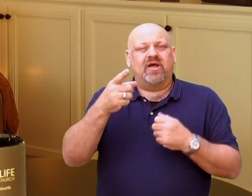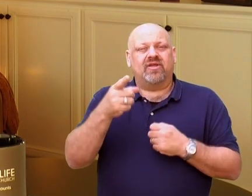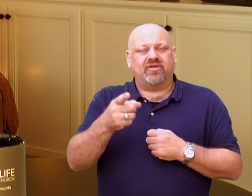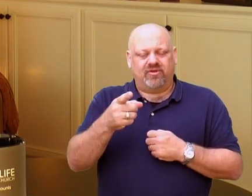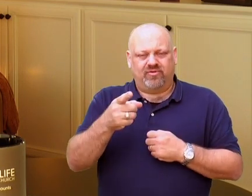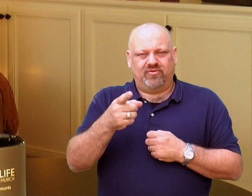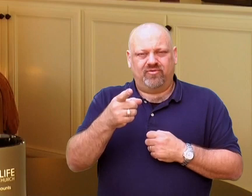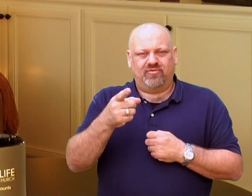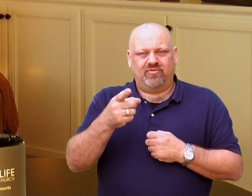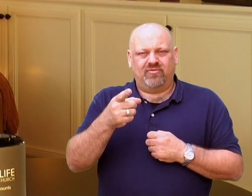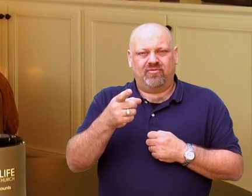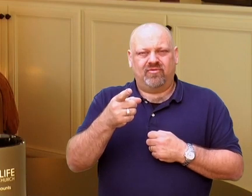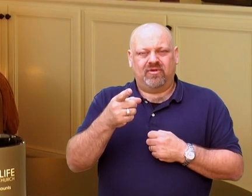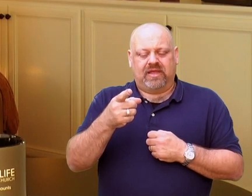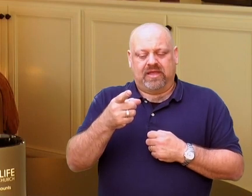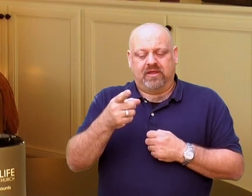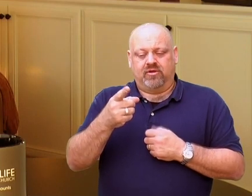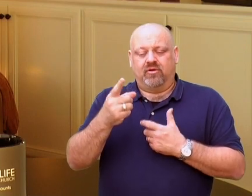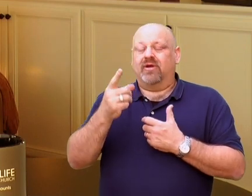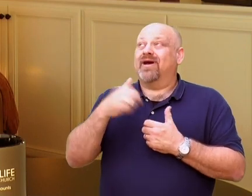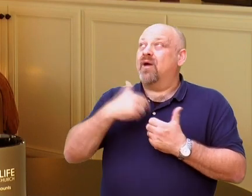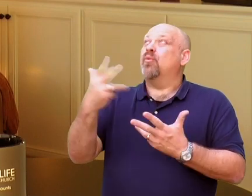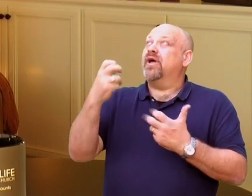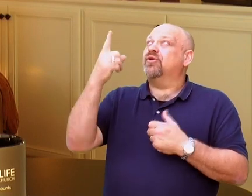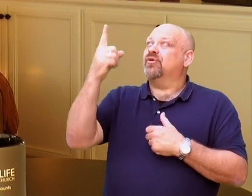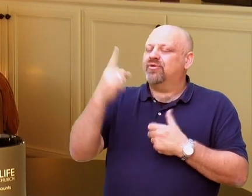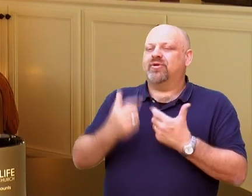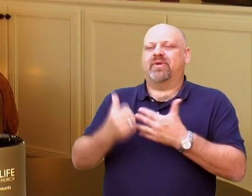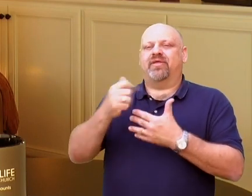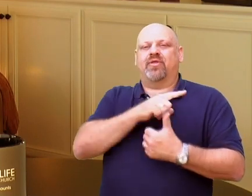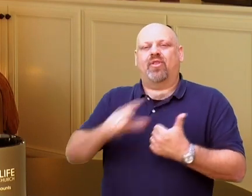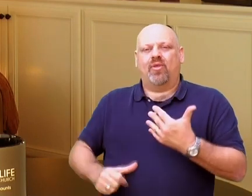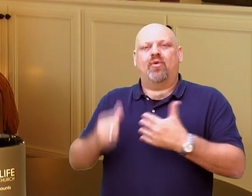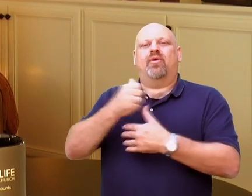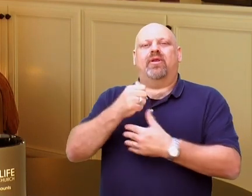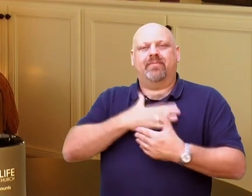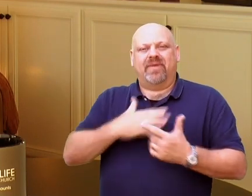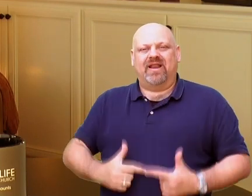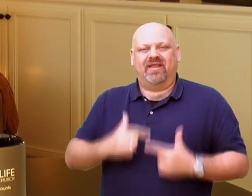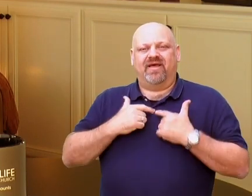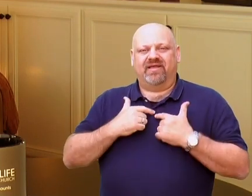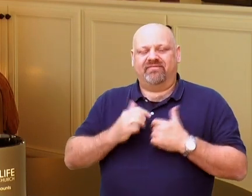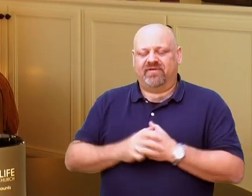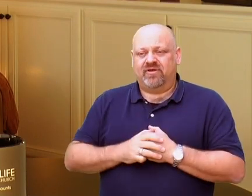and I want you to be the Lord of my life.